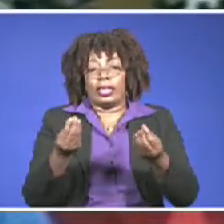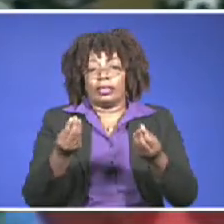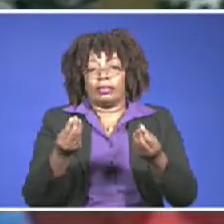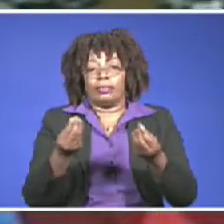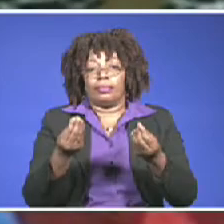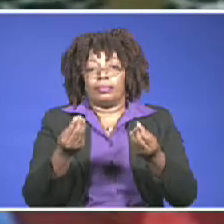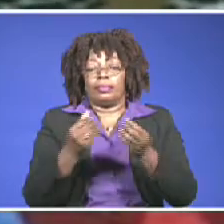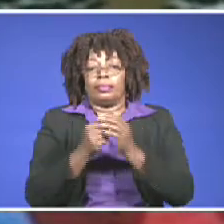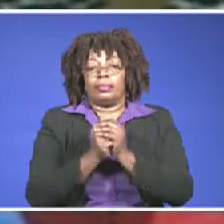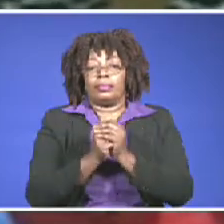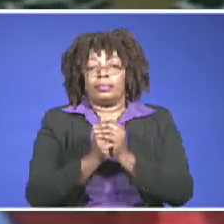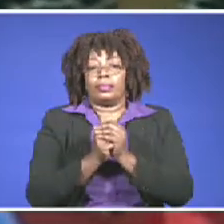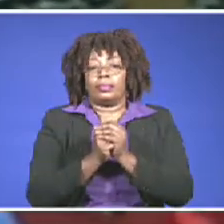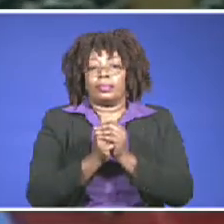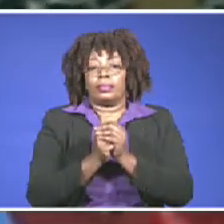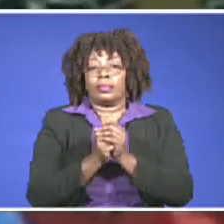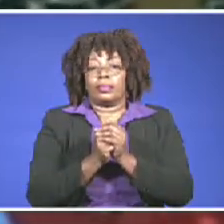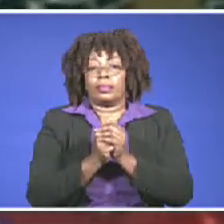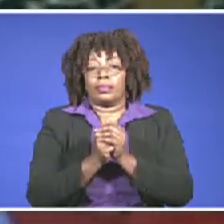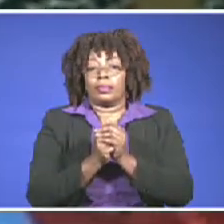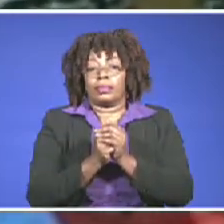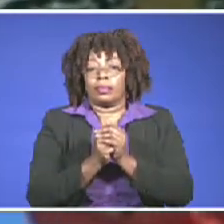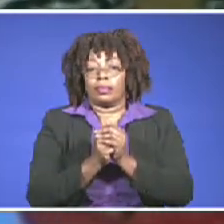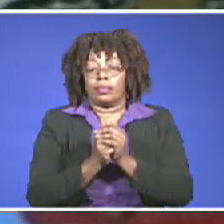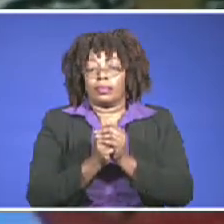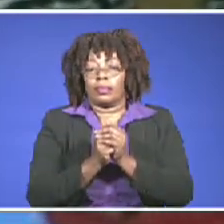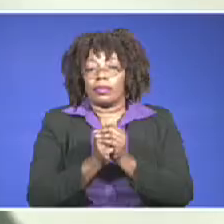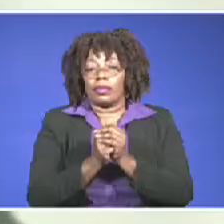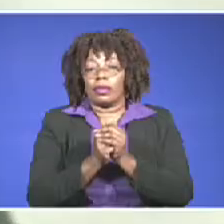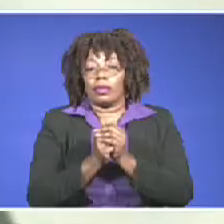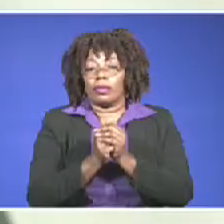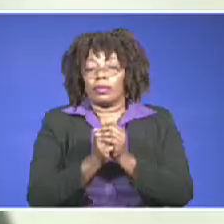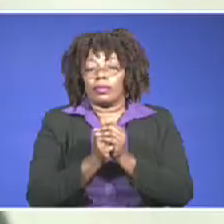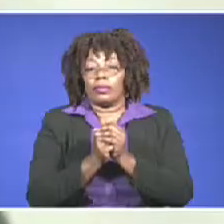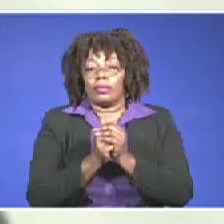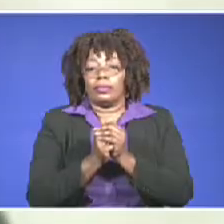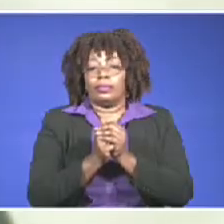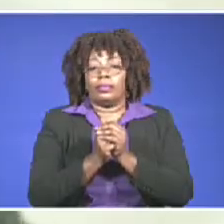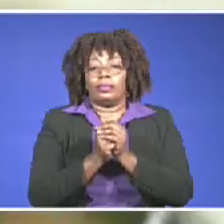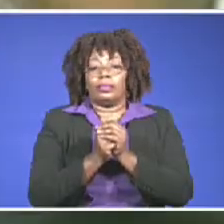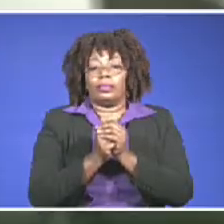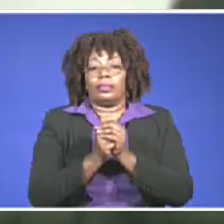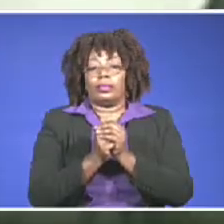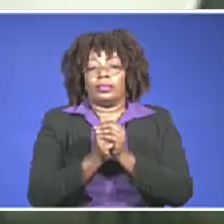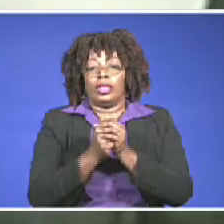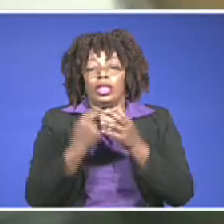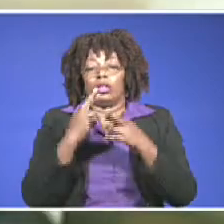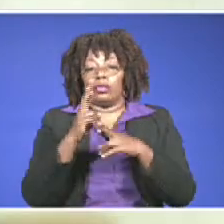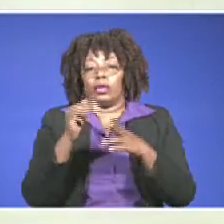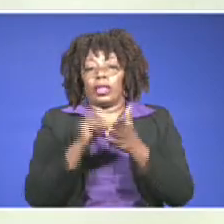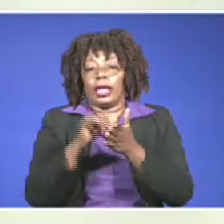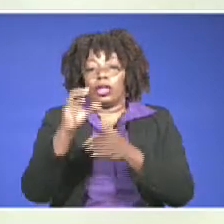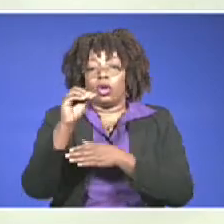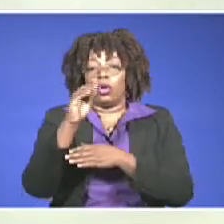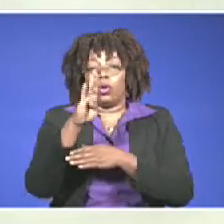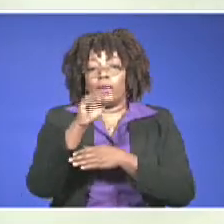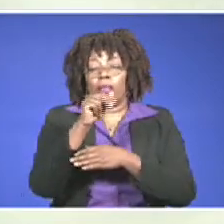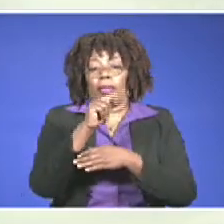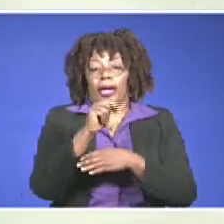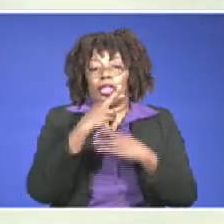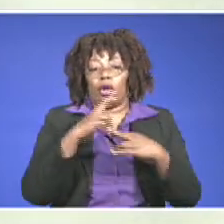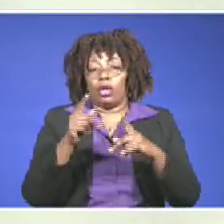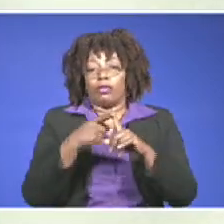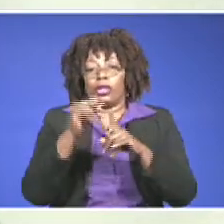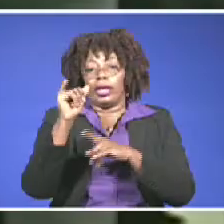Just the bulk of sharing itself contributes in excess of $141 million annually. Dennis says that Oban was informed that in order for